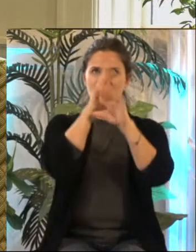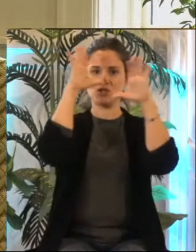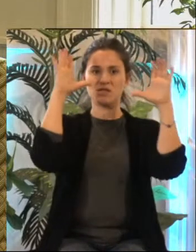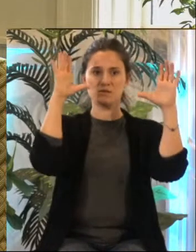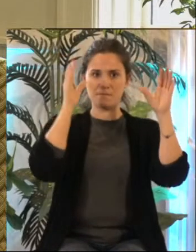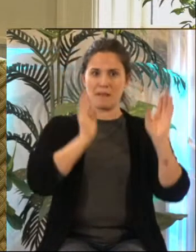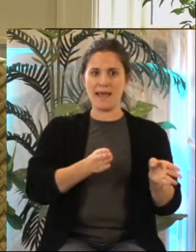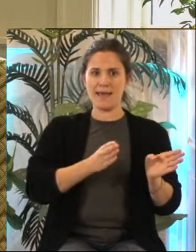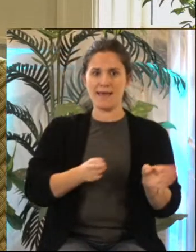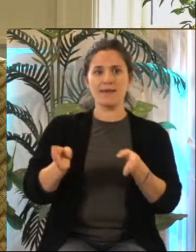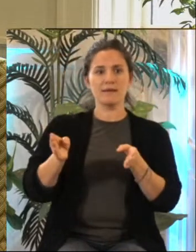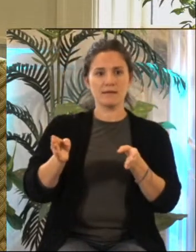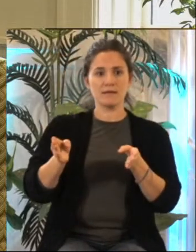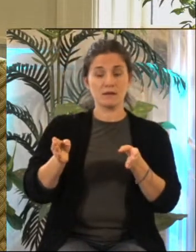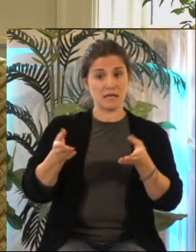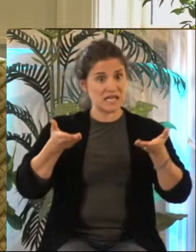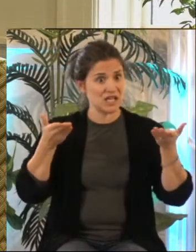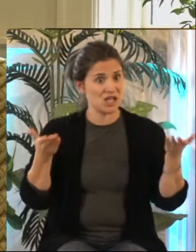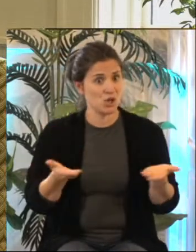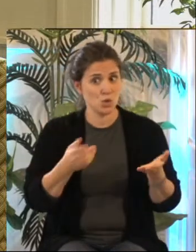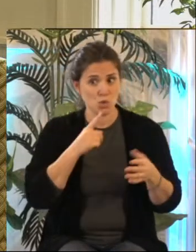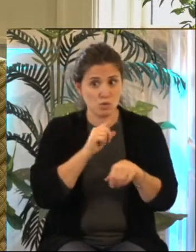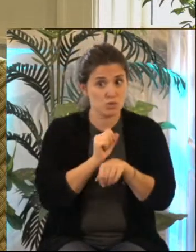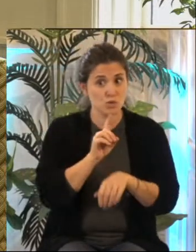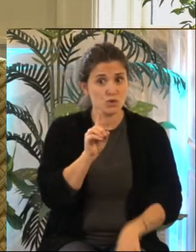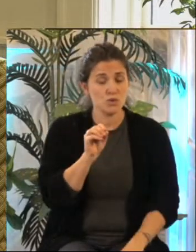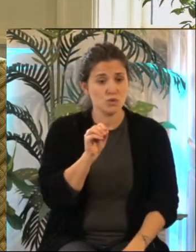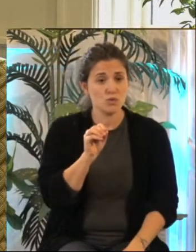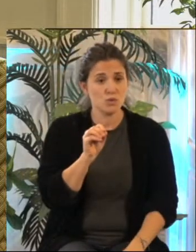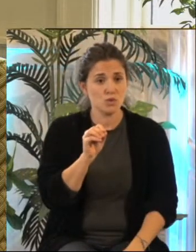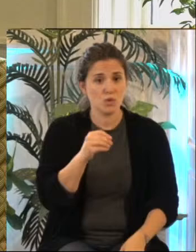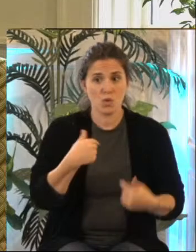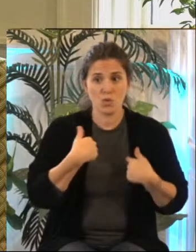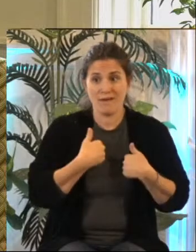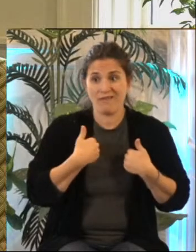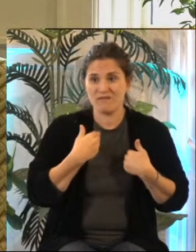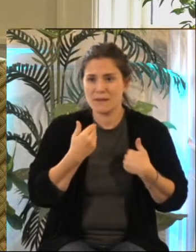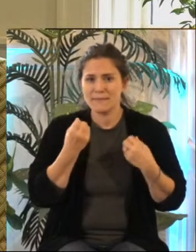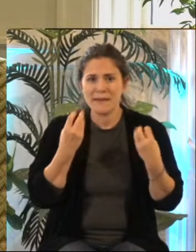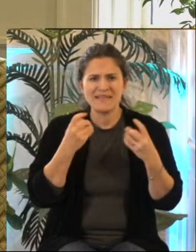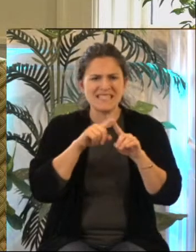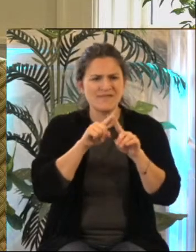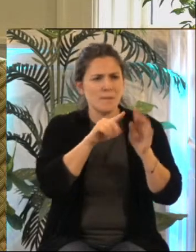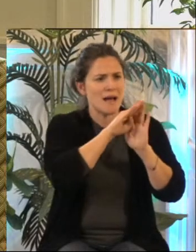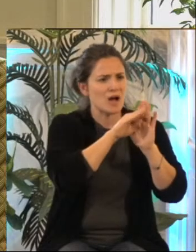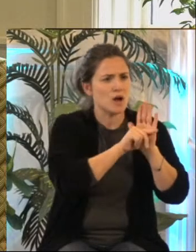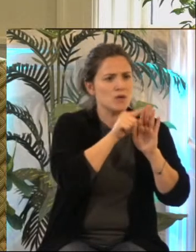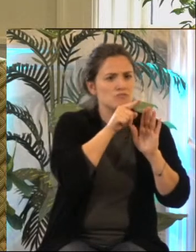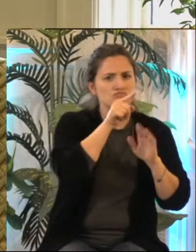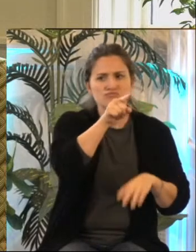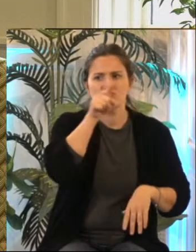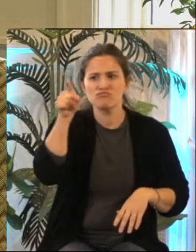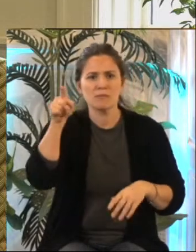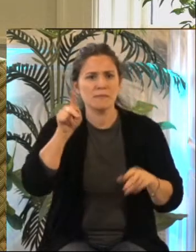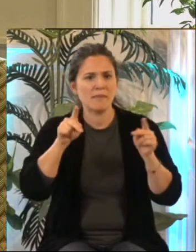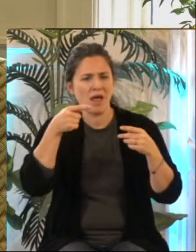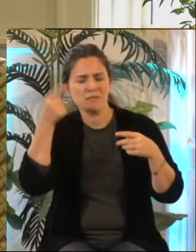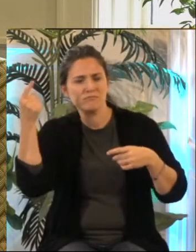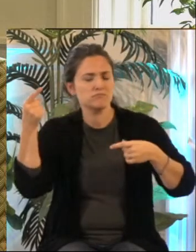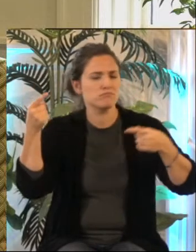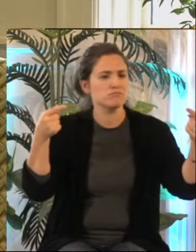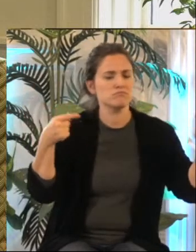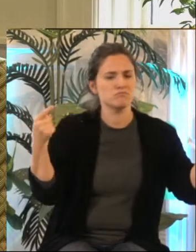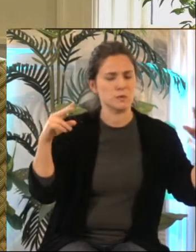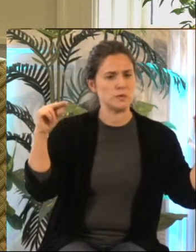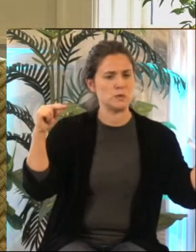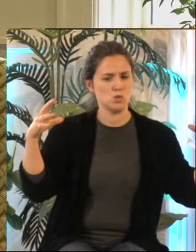of people coming together across their differences. Not difference as a sign of division, but as a sign of